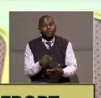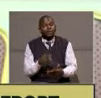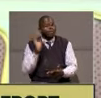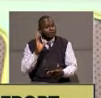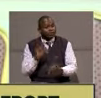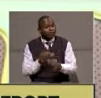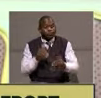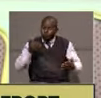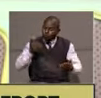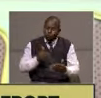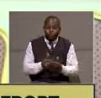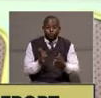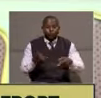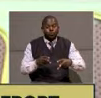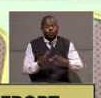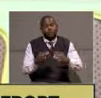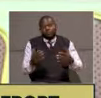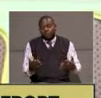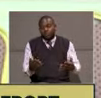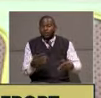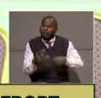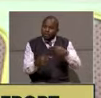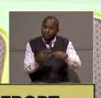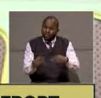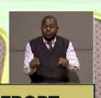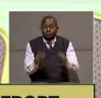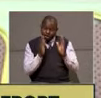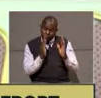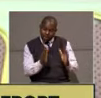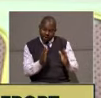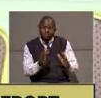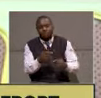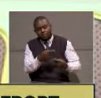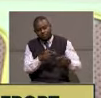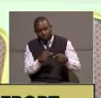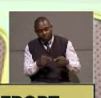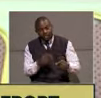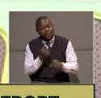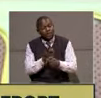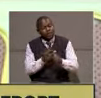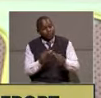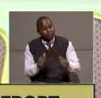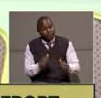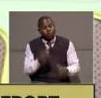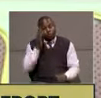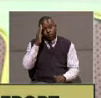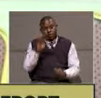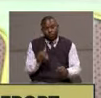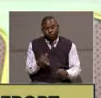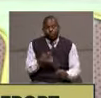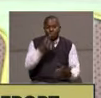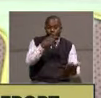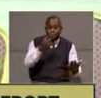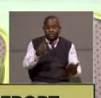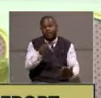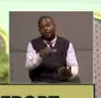manner? Was the process and the substance done properly? You know, that's how we correct each other. And